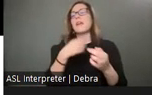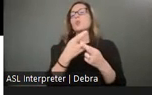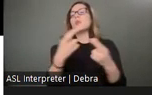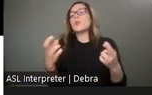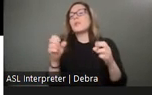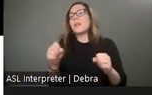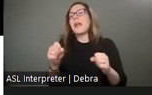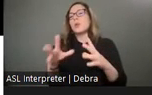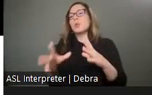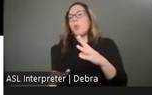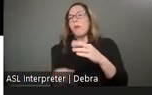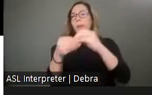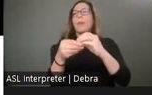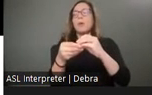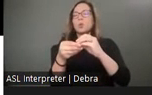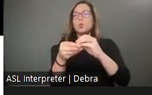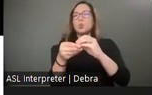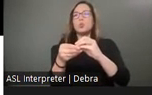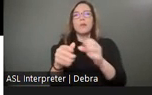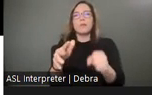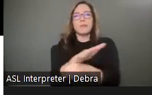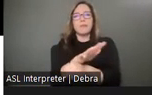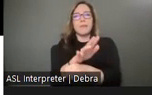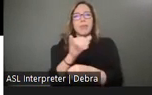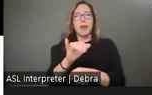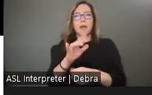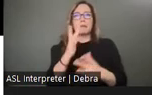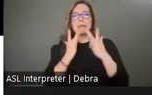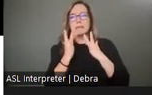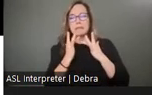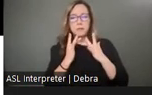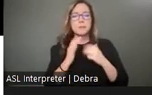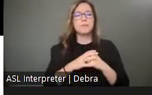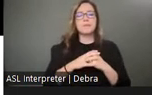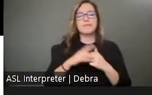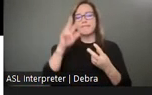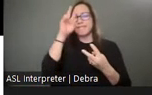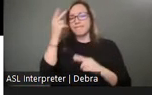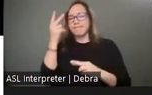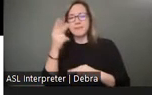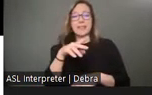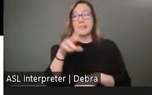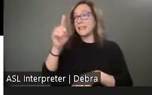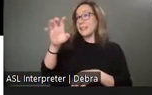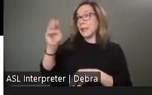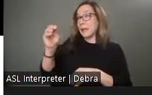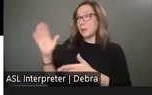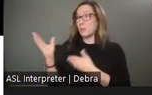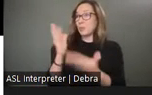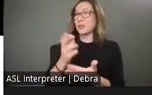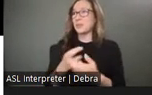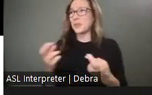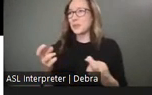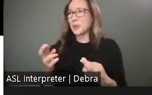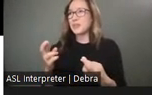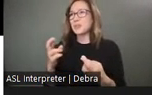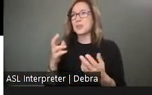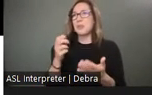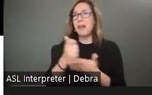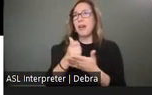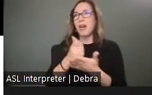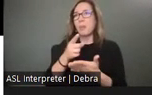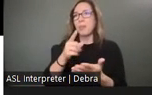gap. So one of the misconceptions is that DCM brings resources with it that address those disaster-caused